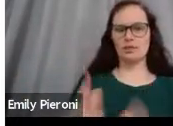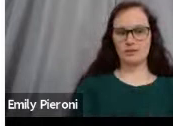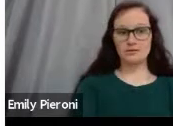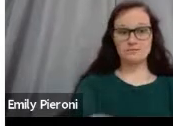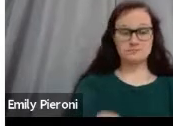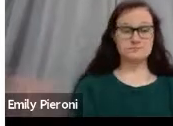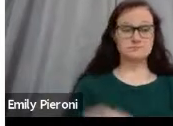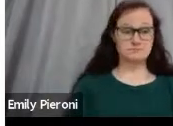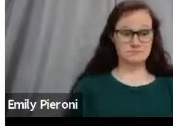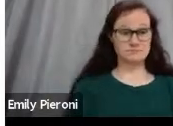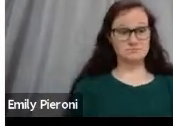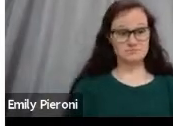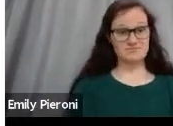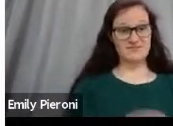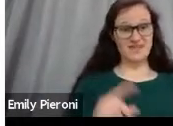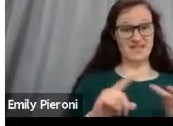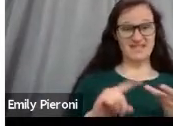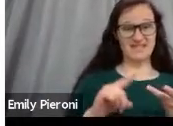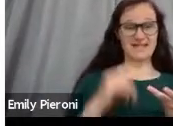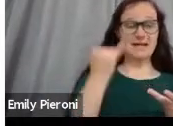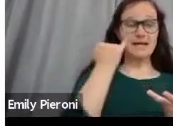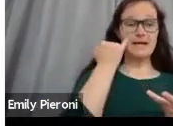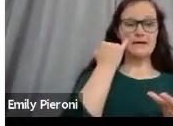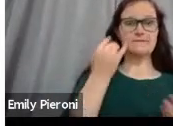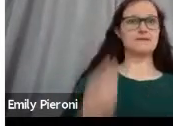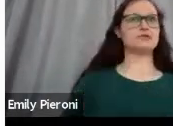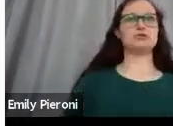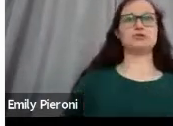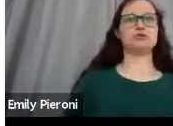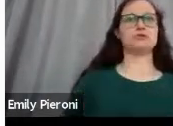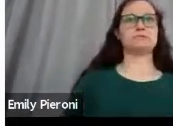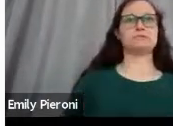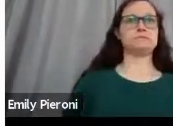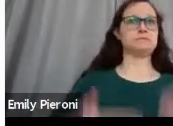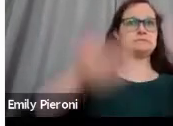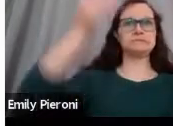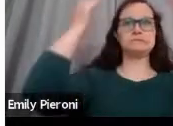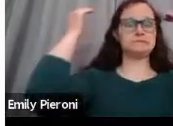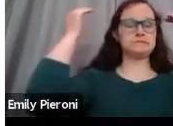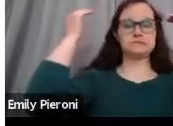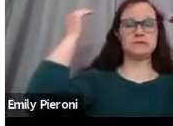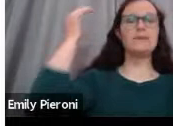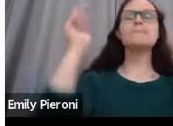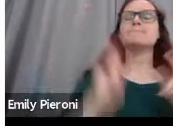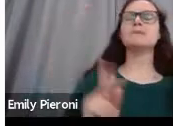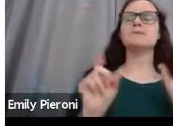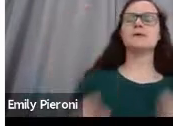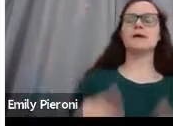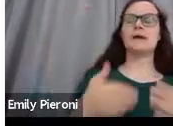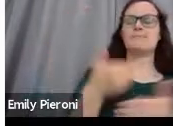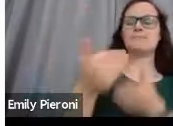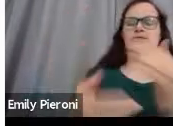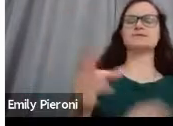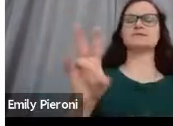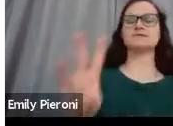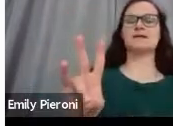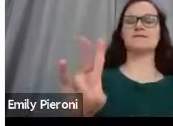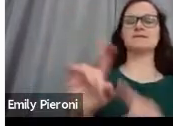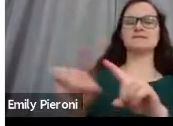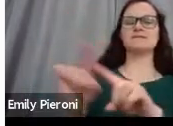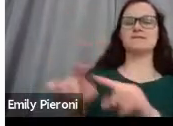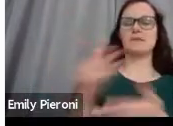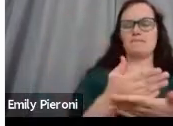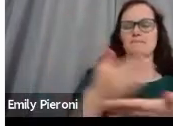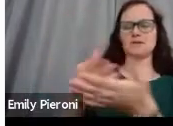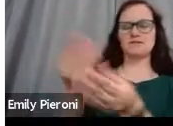data, there's information overload. People can only process 7 pieces of information at a time, and if you throw a lot of data at them,